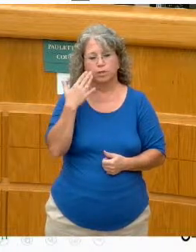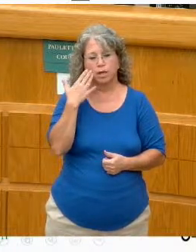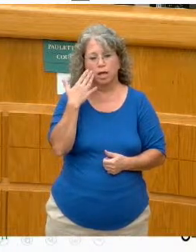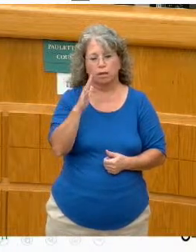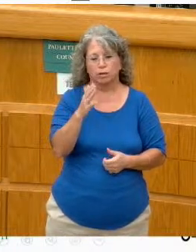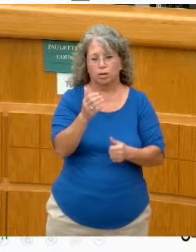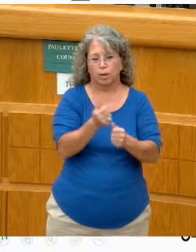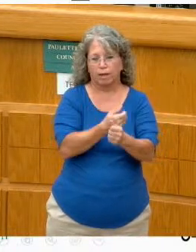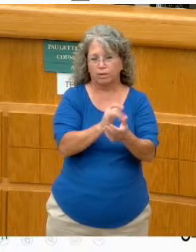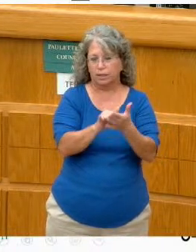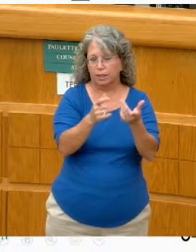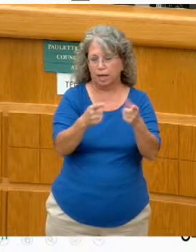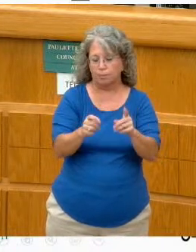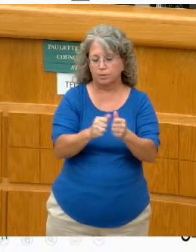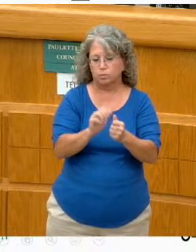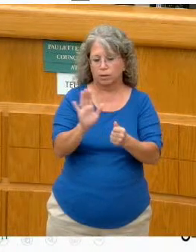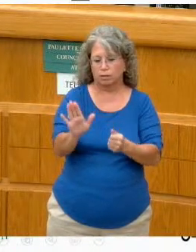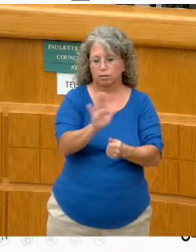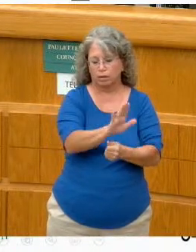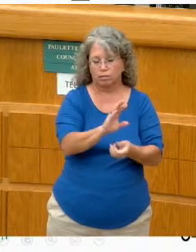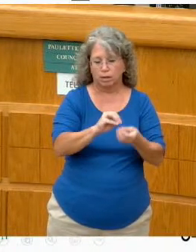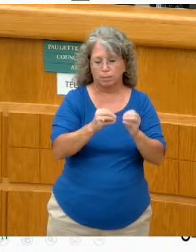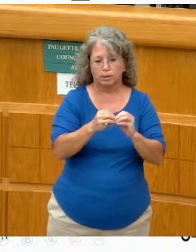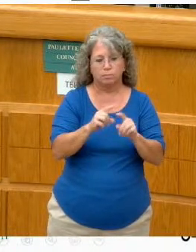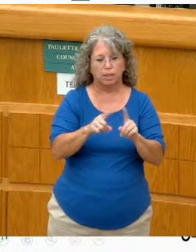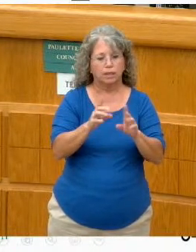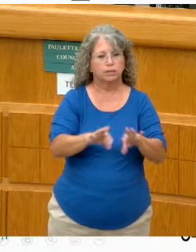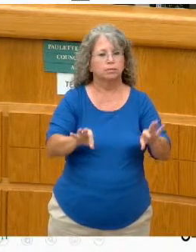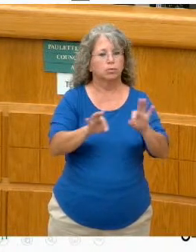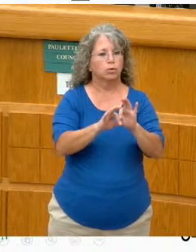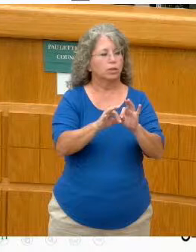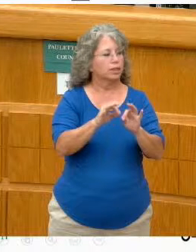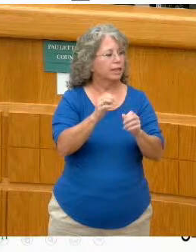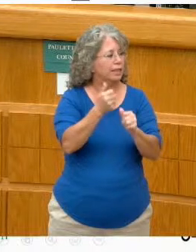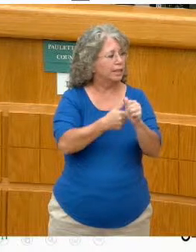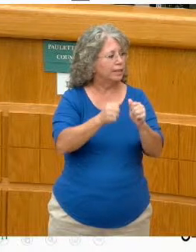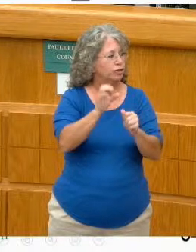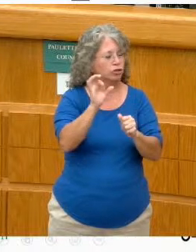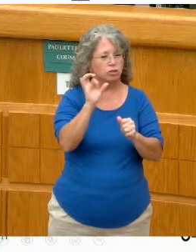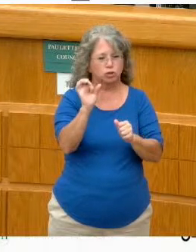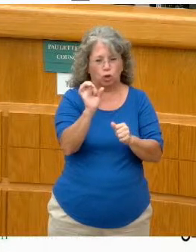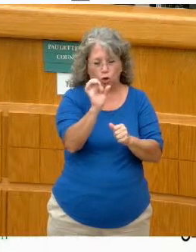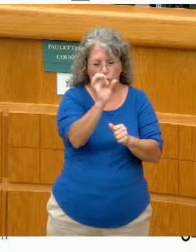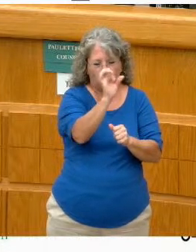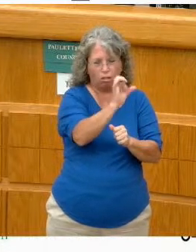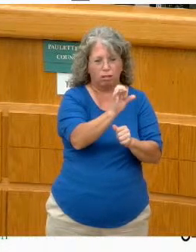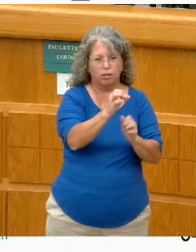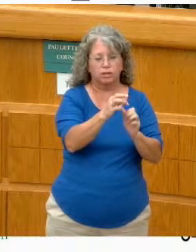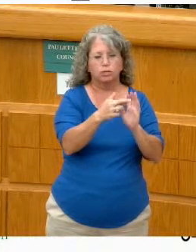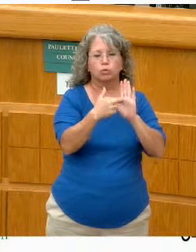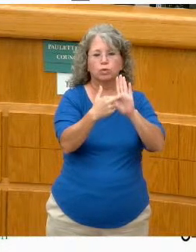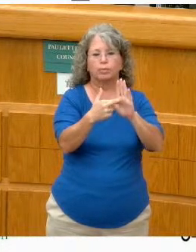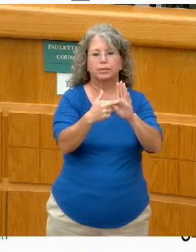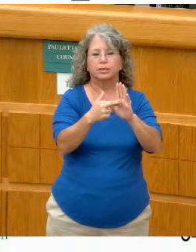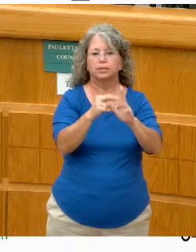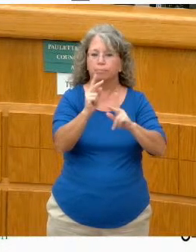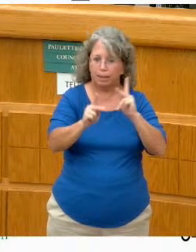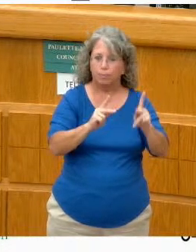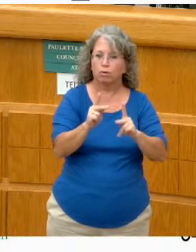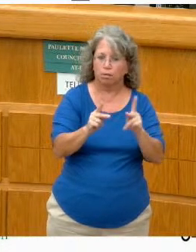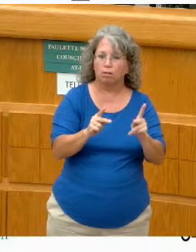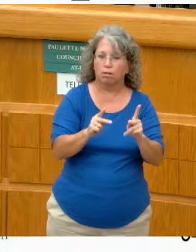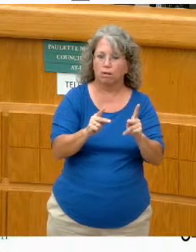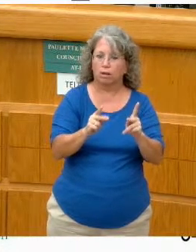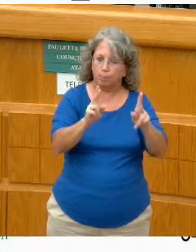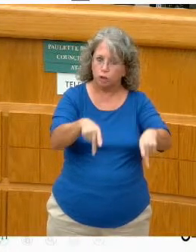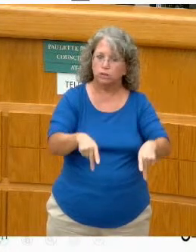think it's important to remember that each one of these circles represents people. It's not just a circle on a graph. It's not just a number. There's people behind